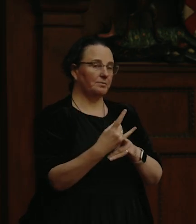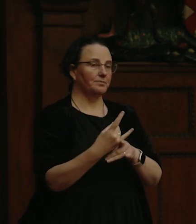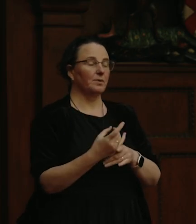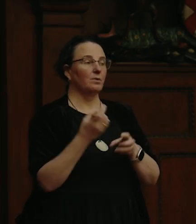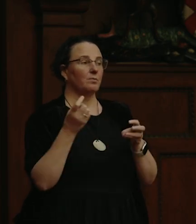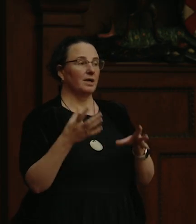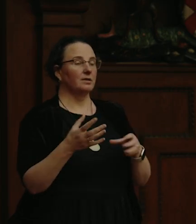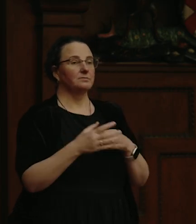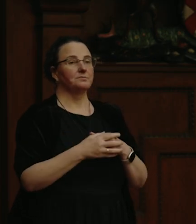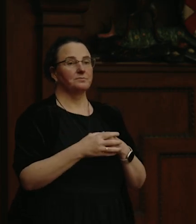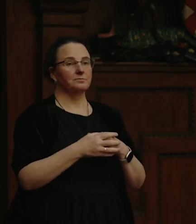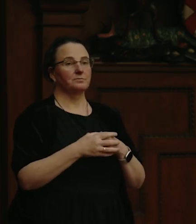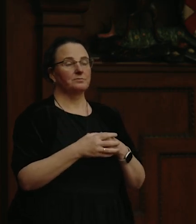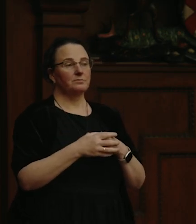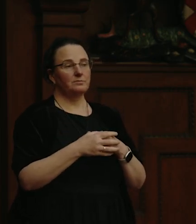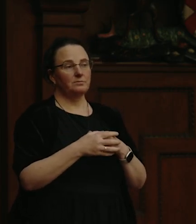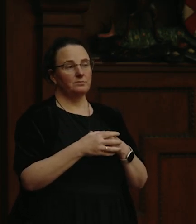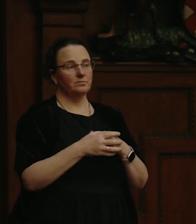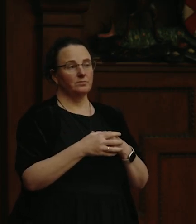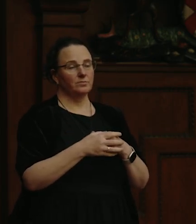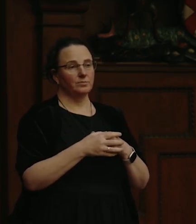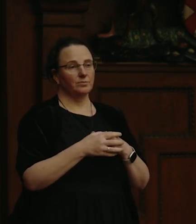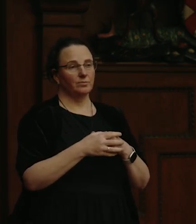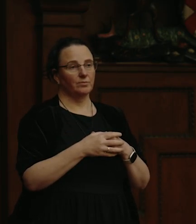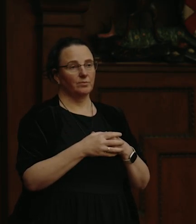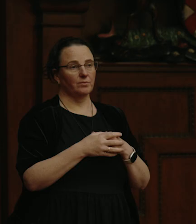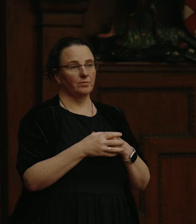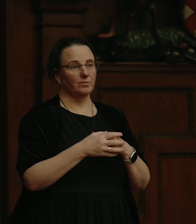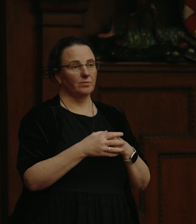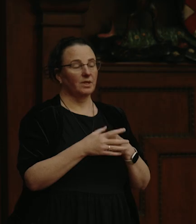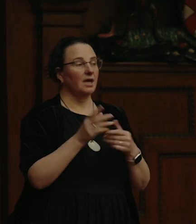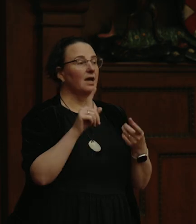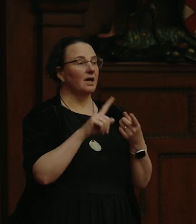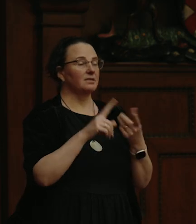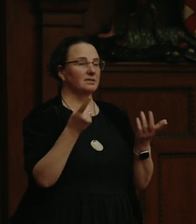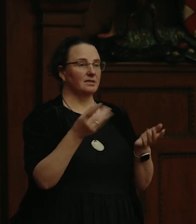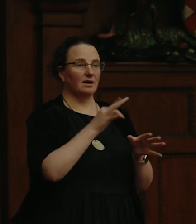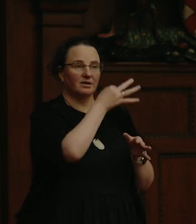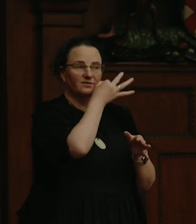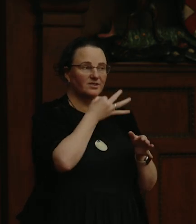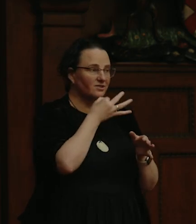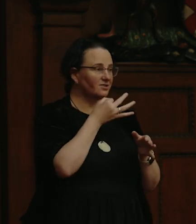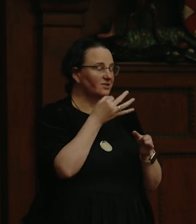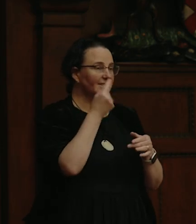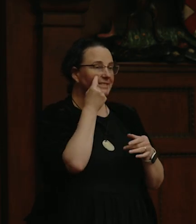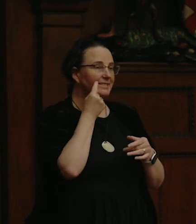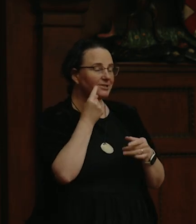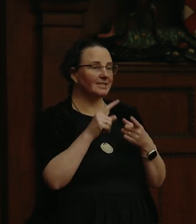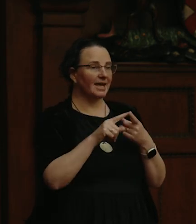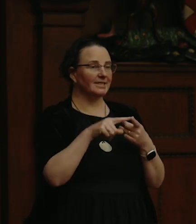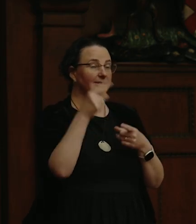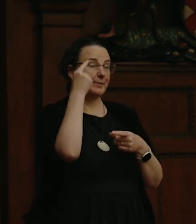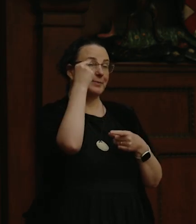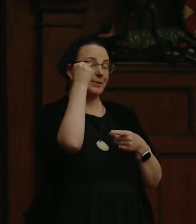point. The cornerstone of treatment is artificial tears and lubricants. I often, when I write